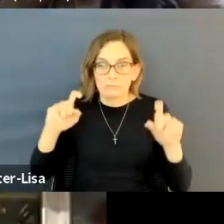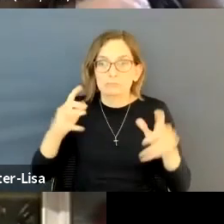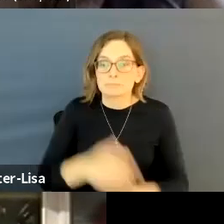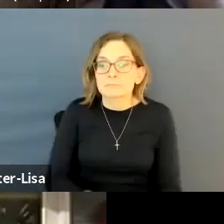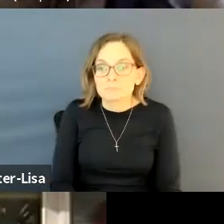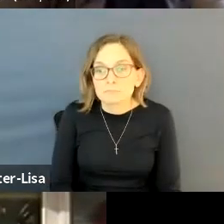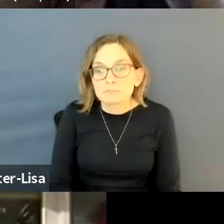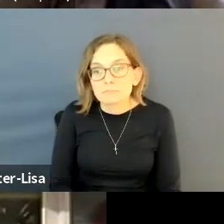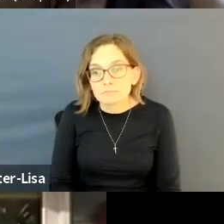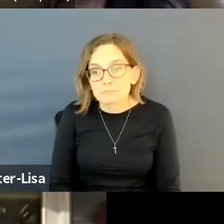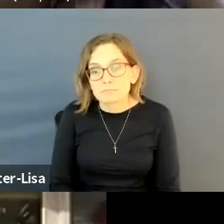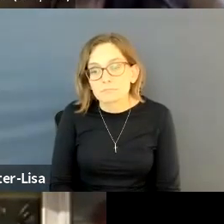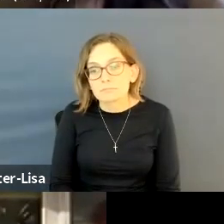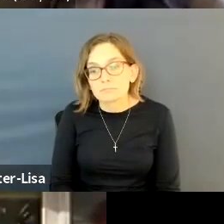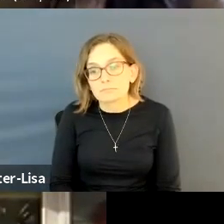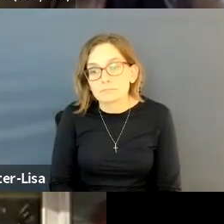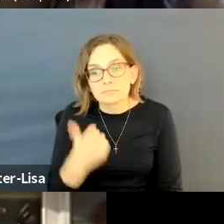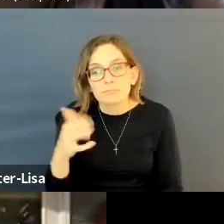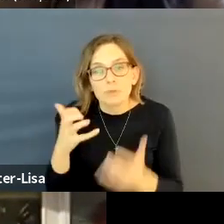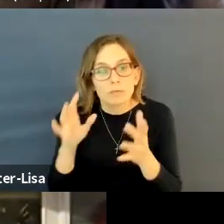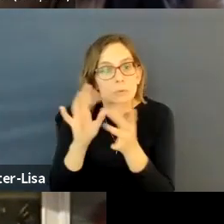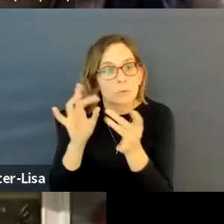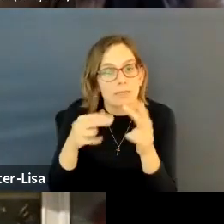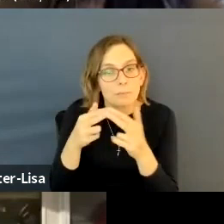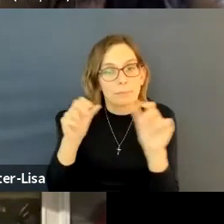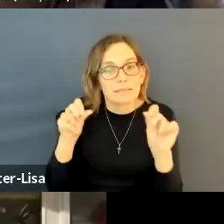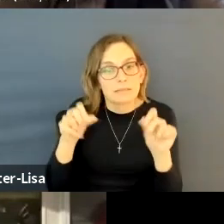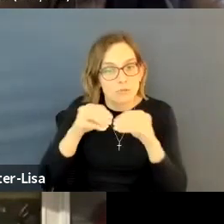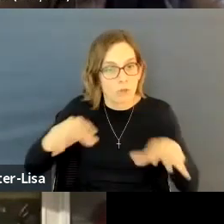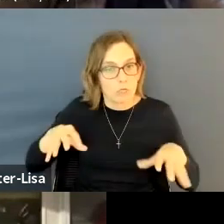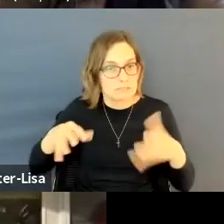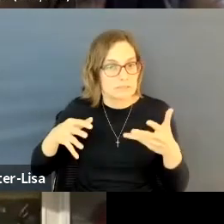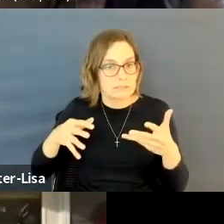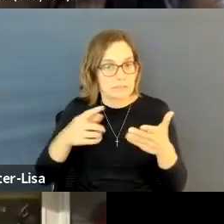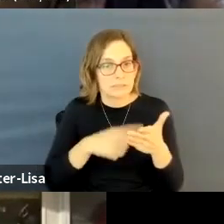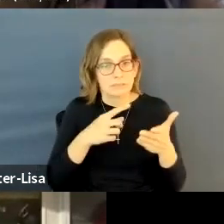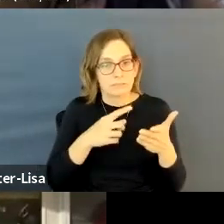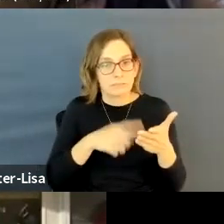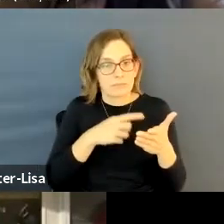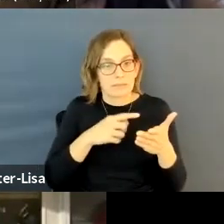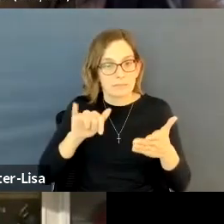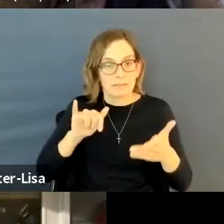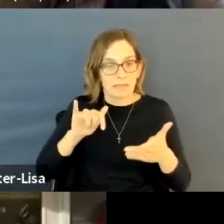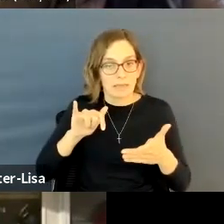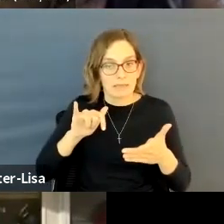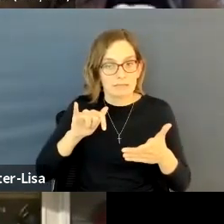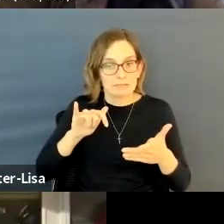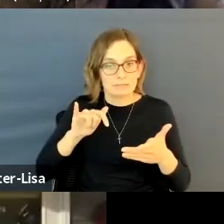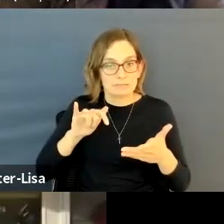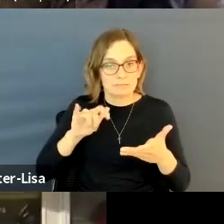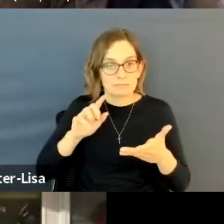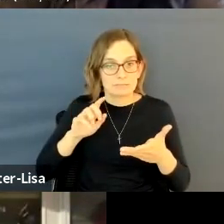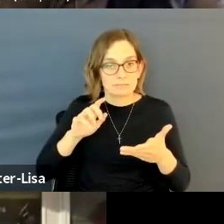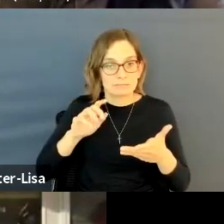Yeah. And anyone want to speak to the potential losses, right? Like, sometimes the gain of just speaking